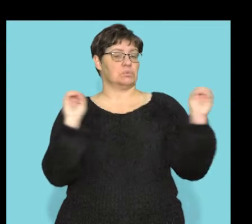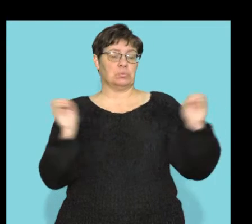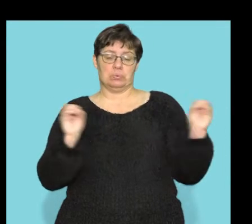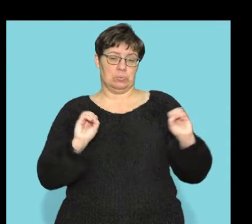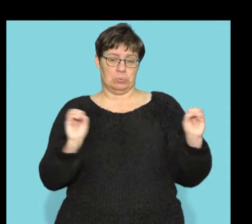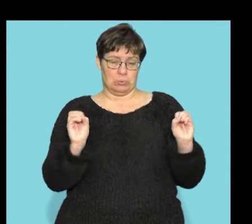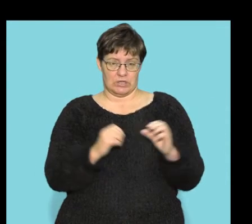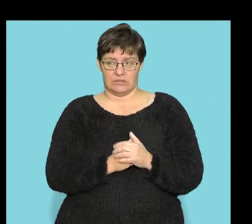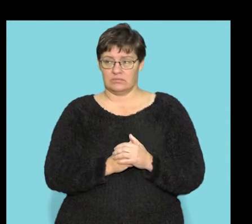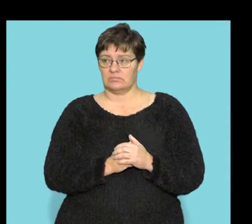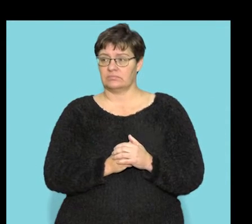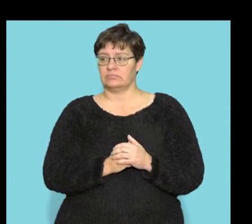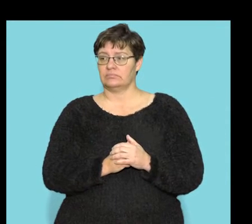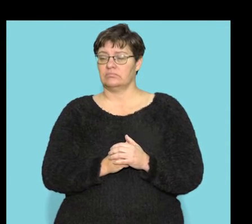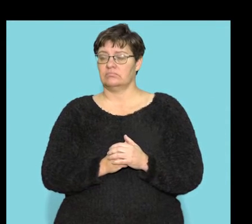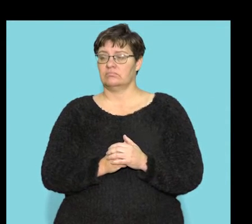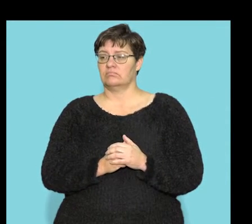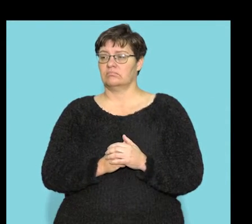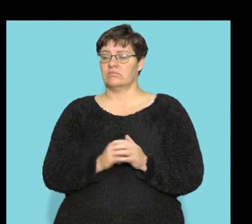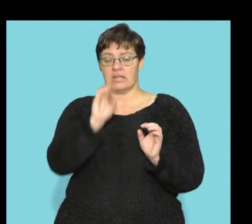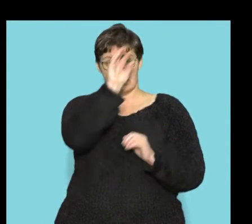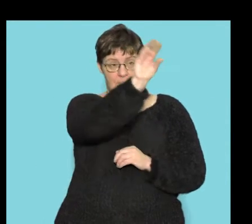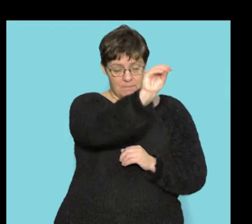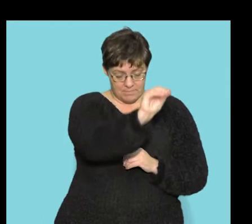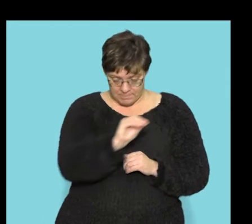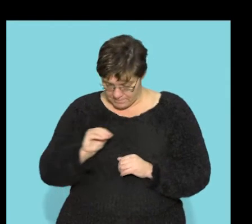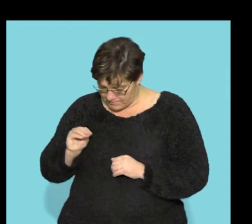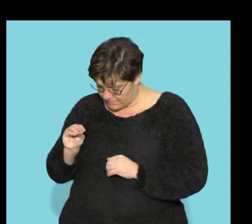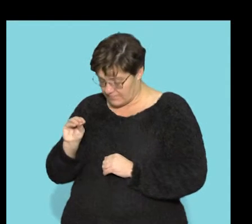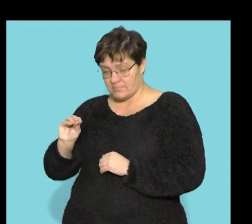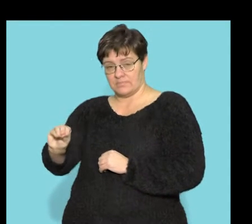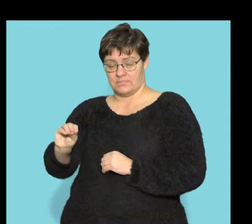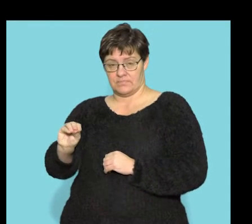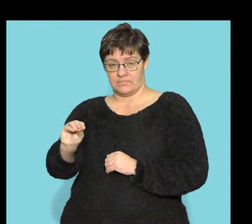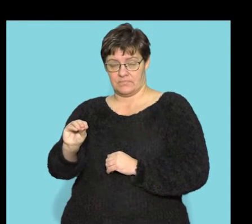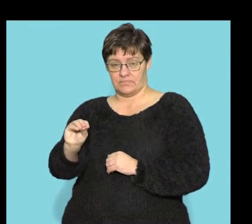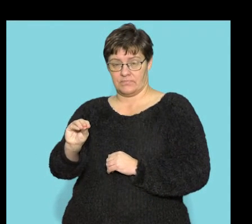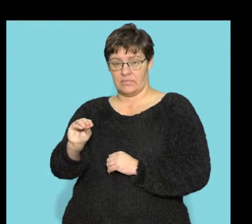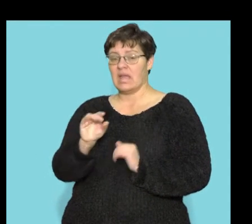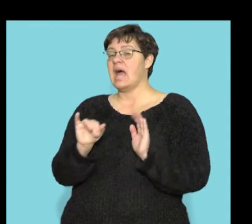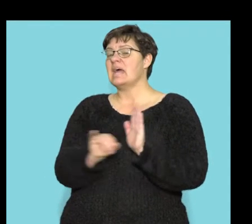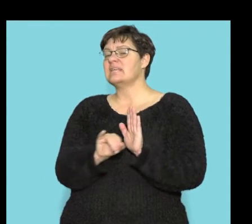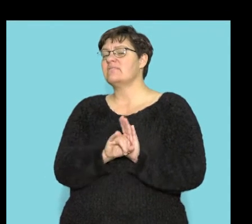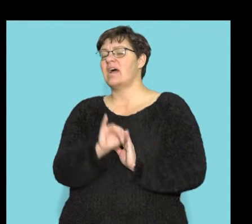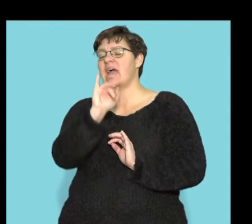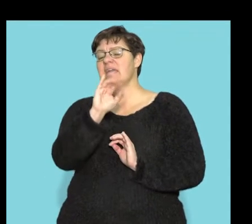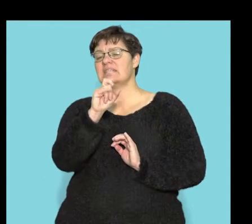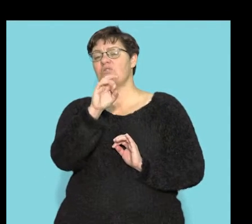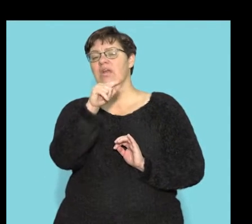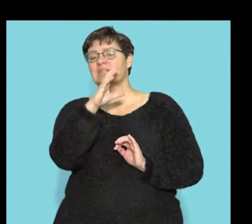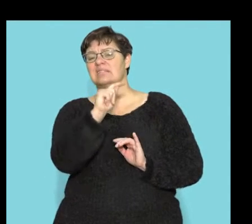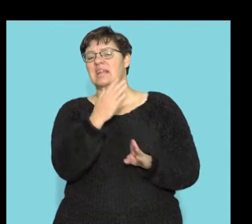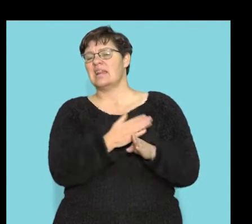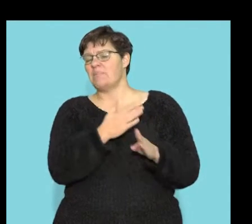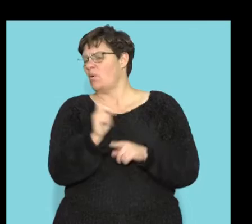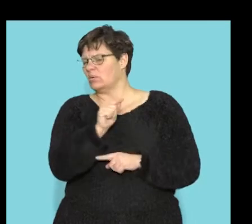it. Therefore, it will go as is. Indirect labor, let's identify. Indirect